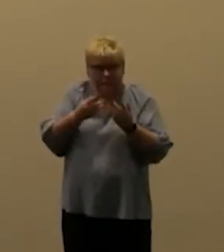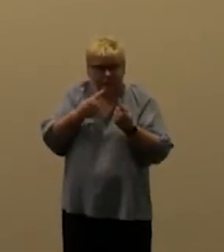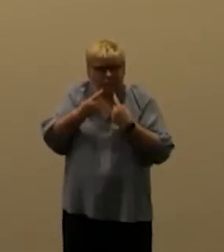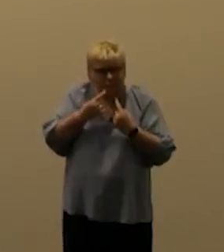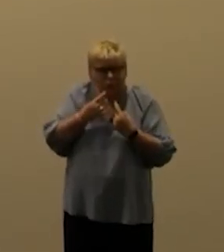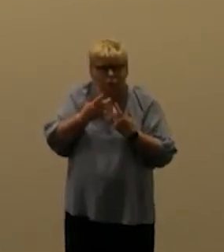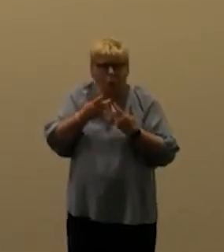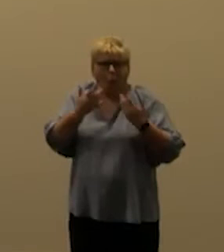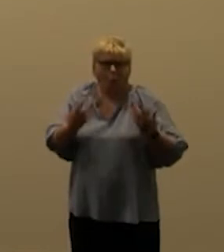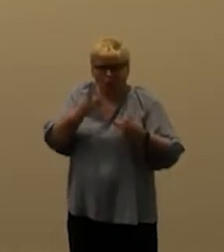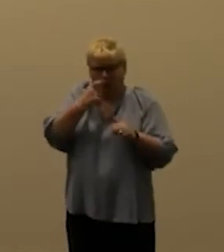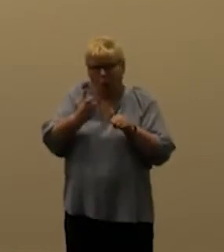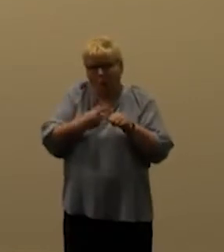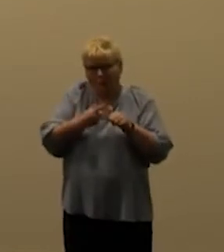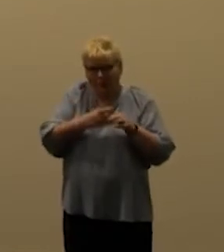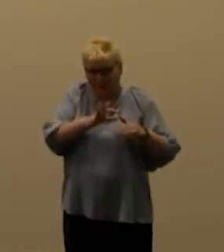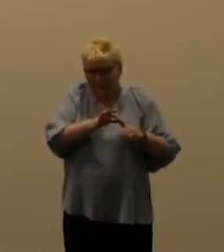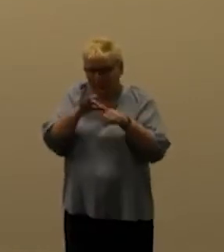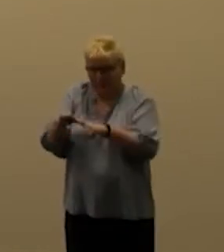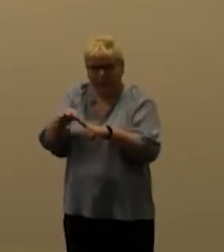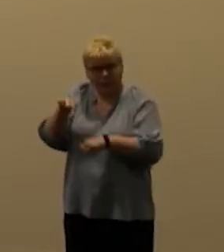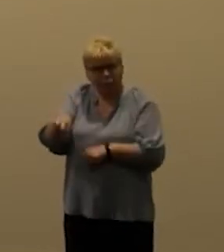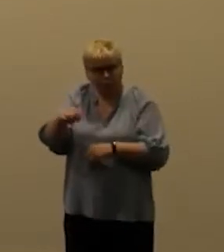or alternatively, you could automatically apply that setting.